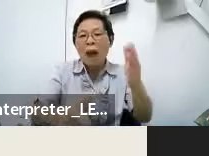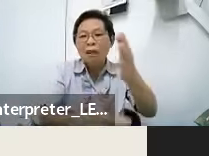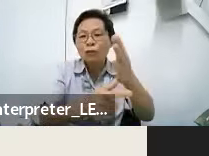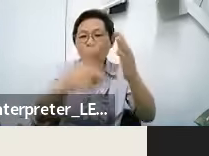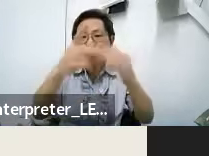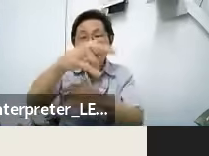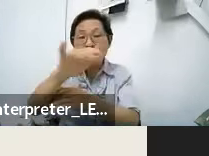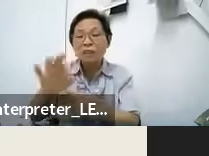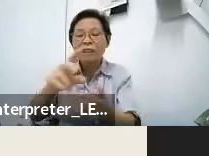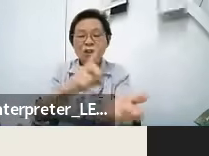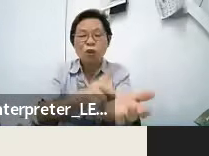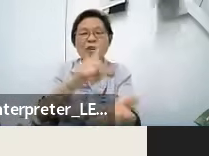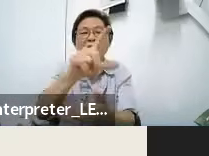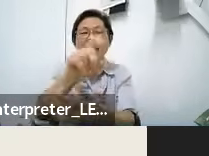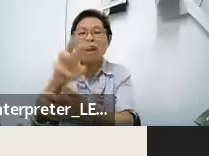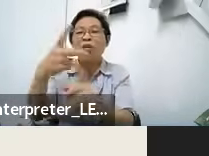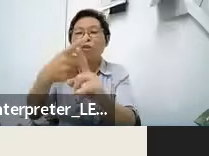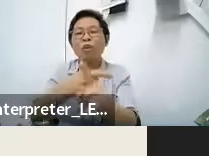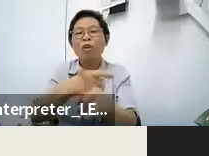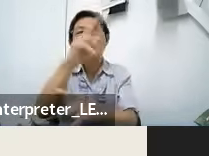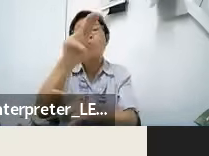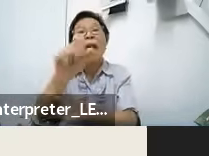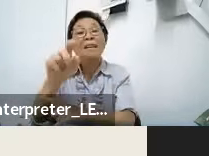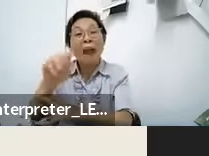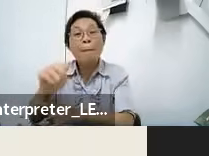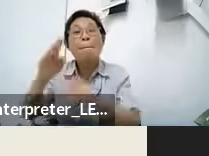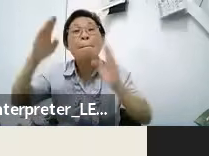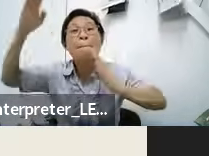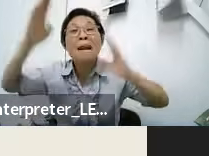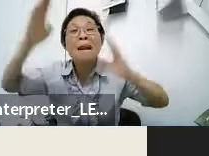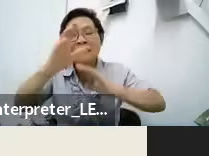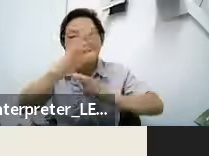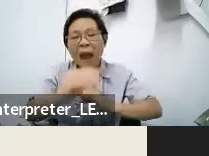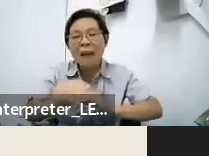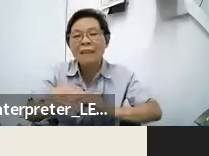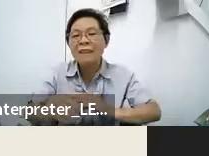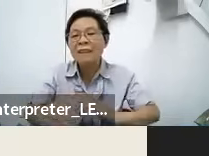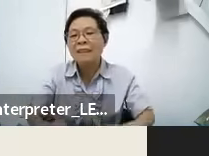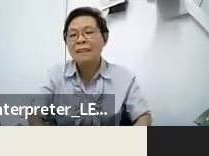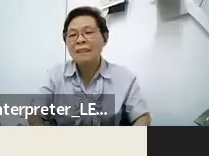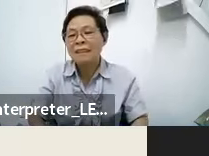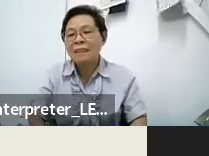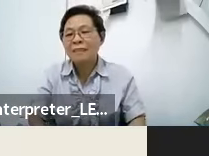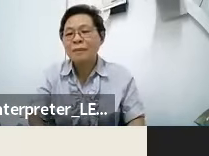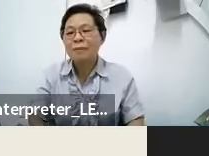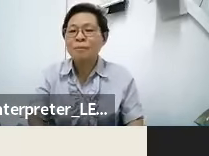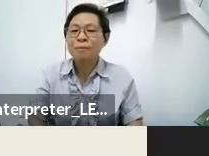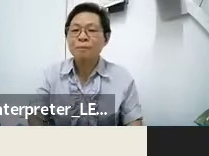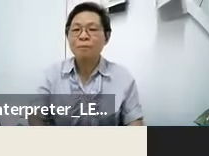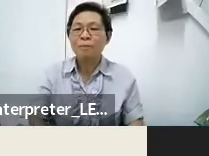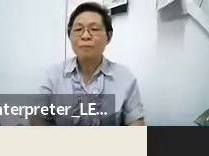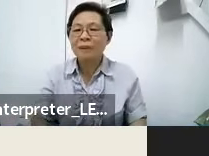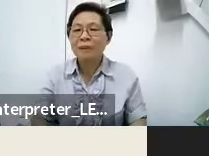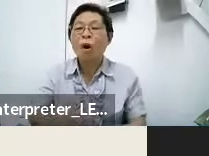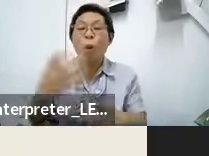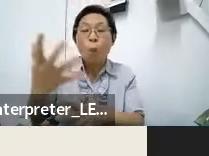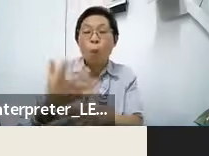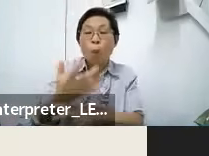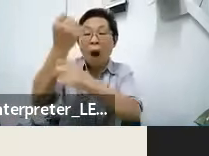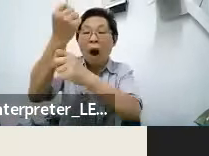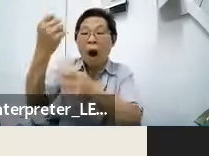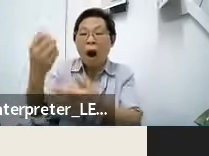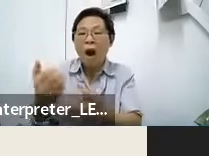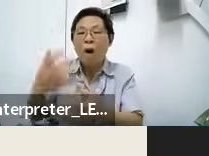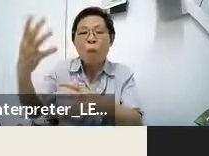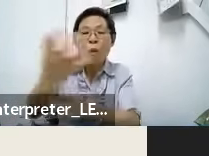Studies from Universiti Sains, Malaysia, and also the winner of Special Education Innovation Award, SEIA